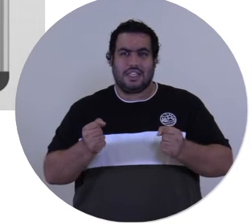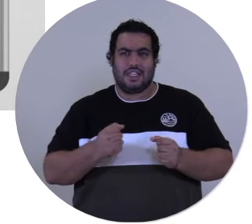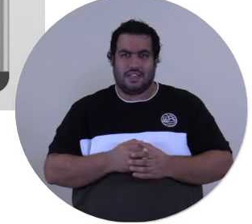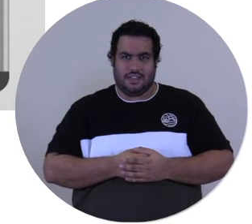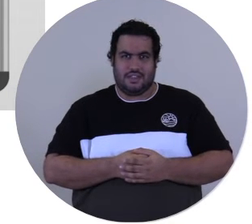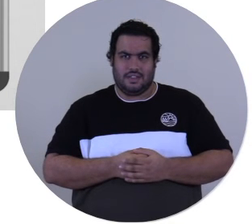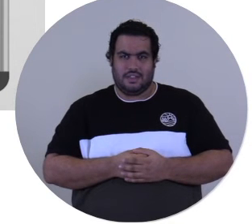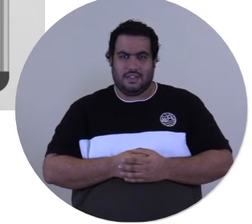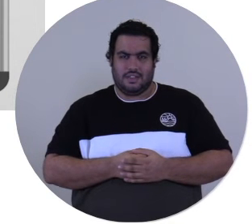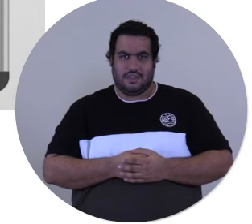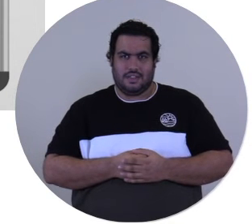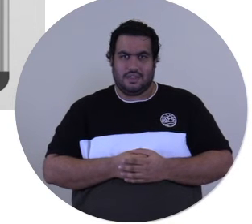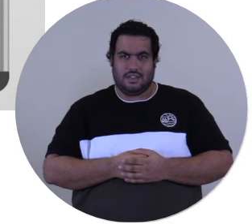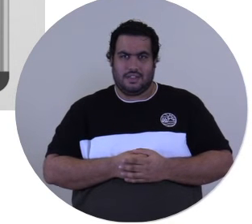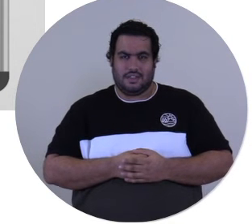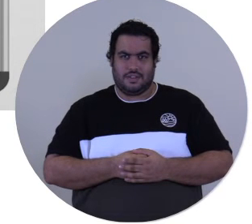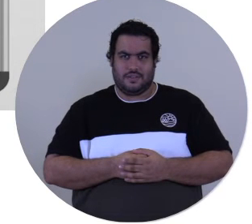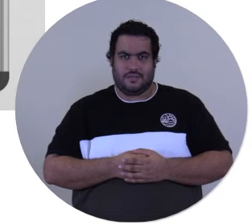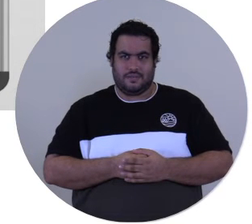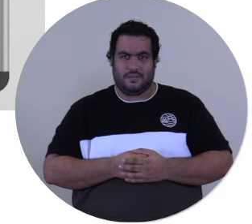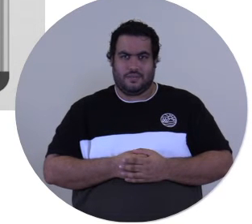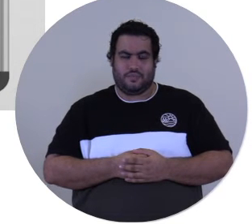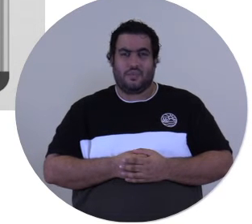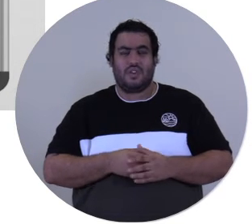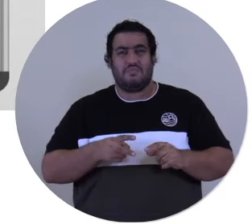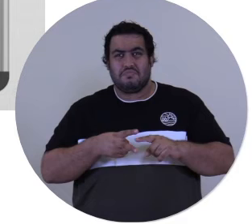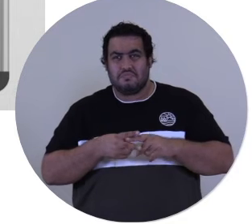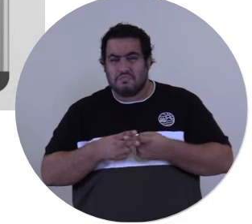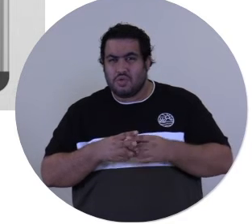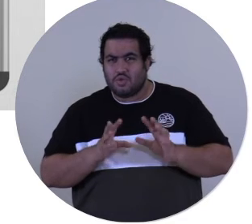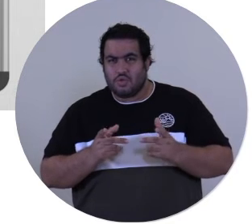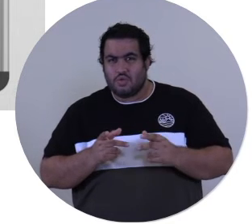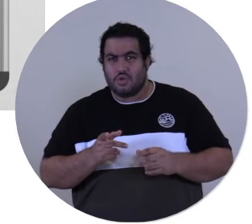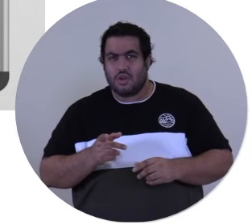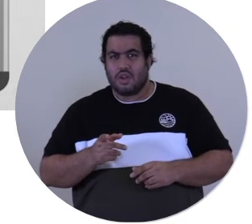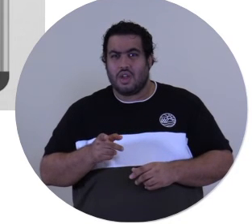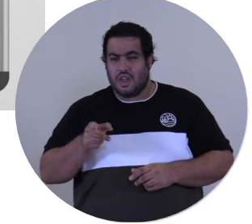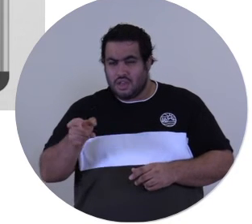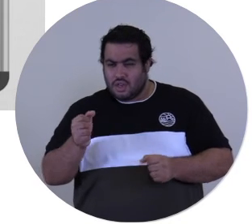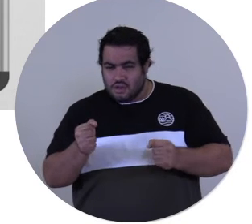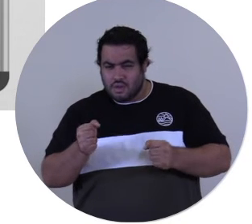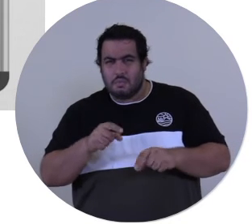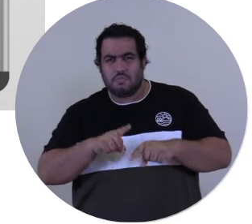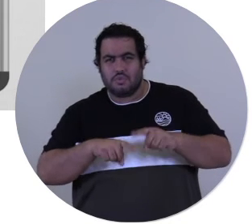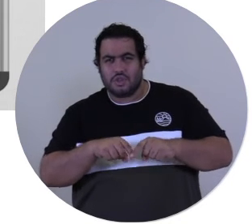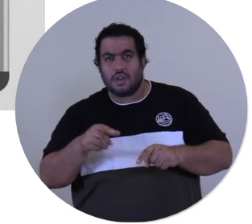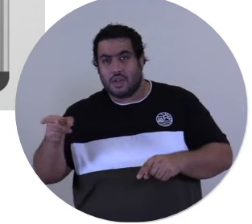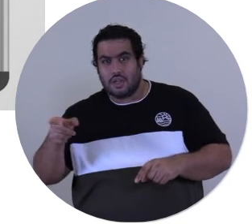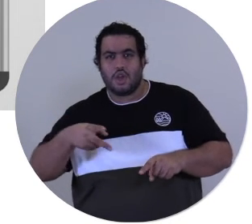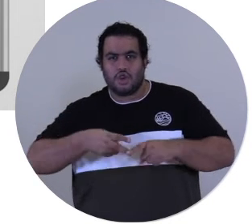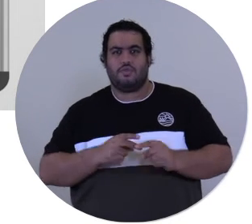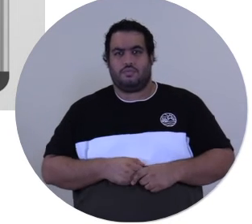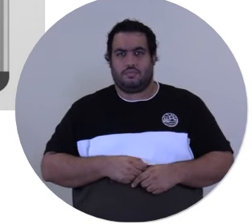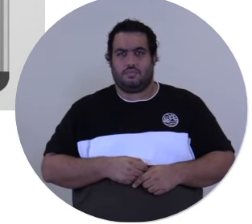Fix means to repair something that is broken or not working properly. For example, the technician is